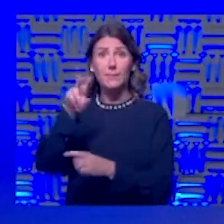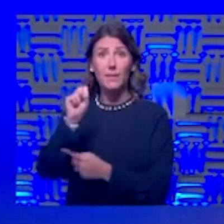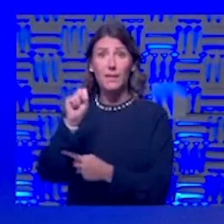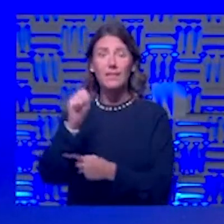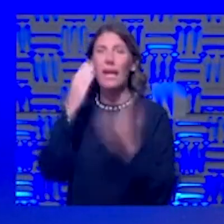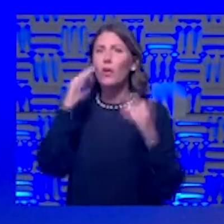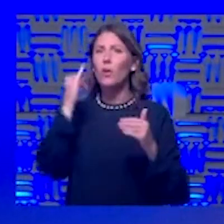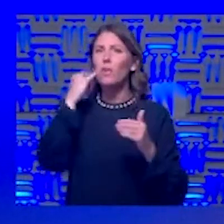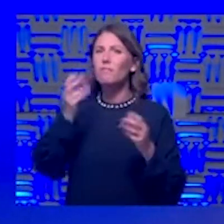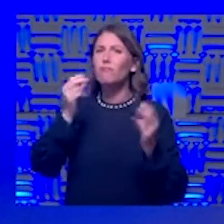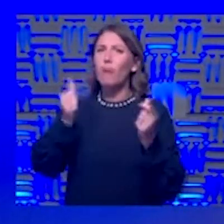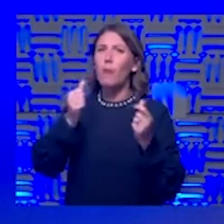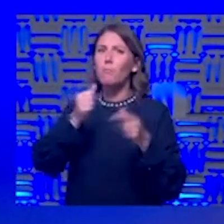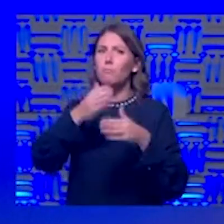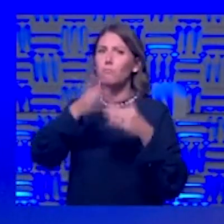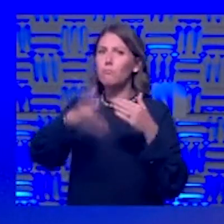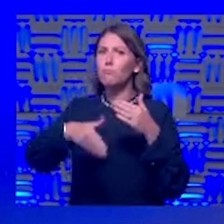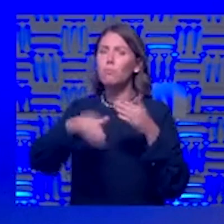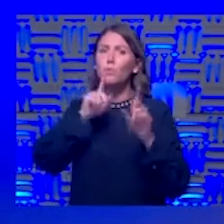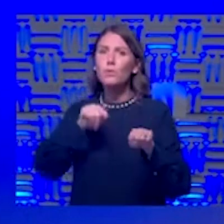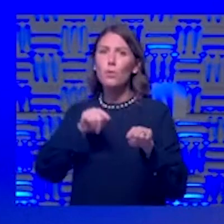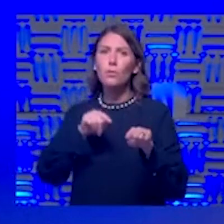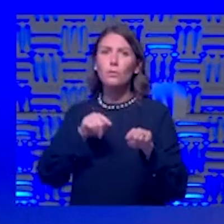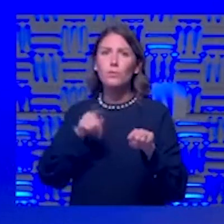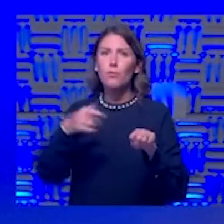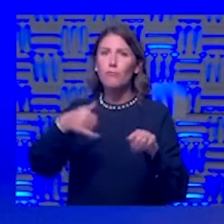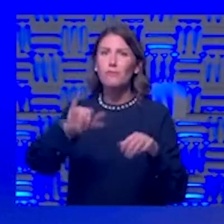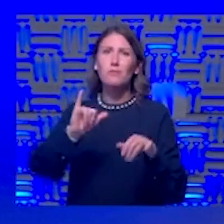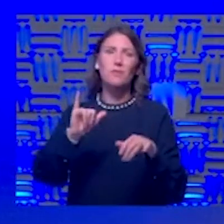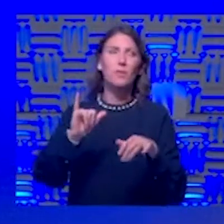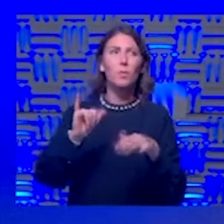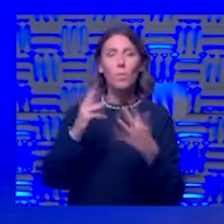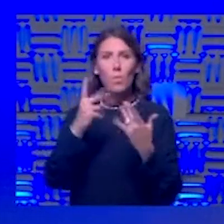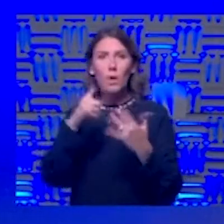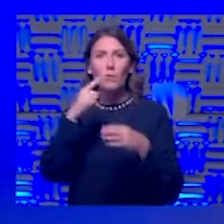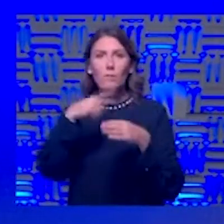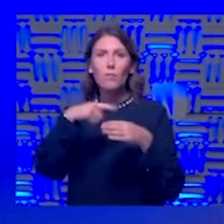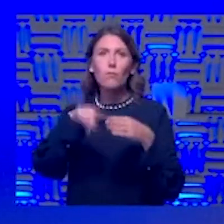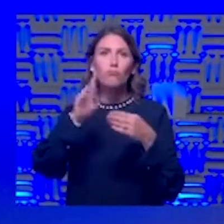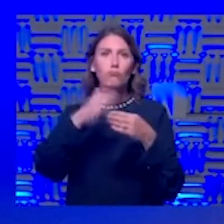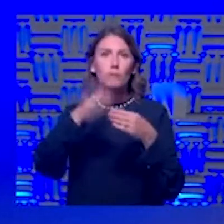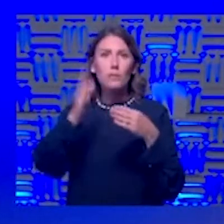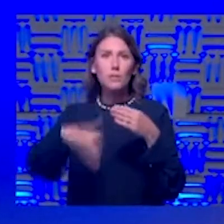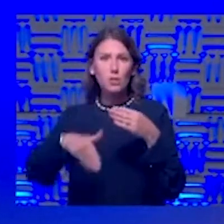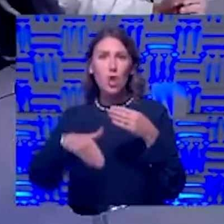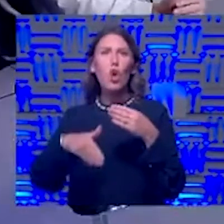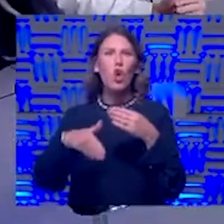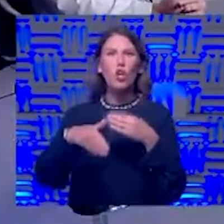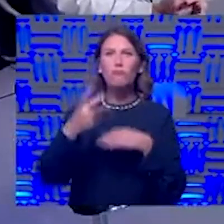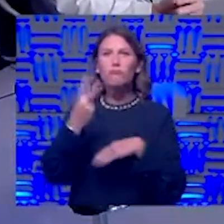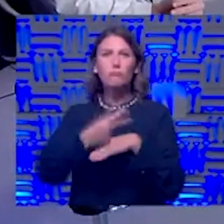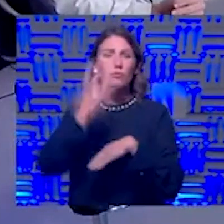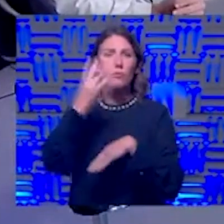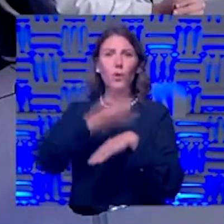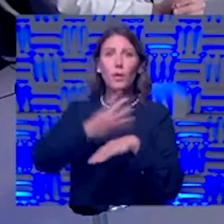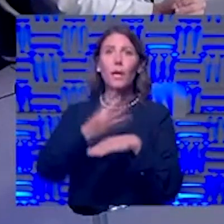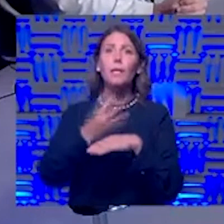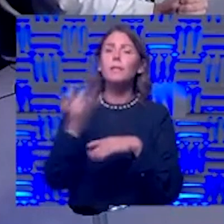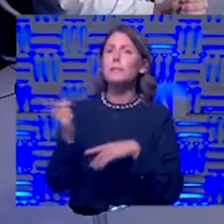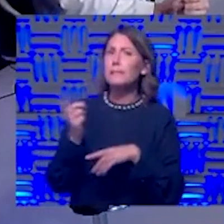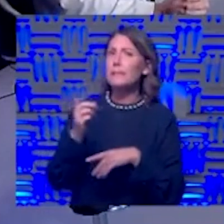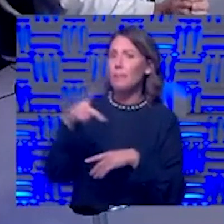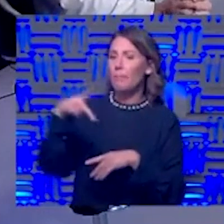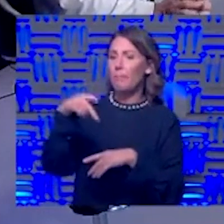it's a rapid test because they're still waiting for the result at 2 to 4, so I would assume it's a PCR test. But different locations are